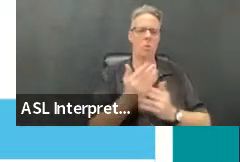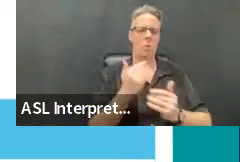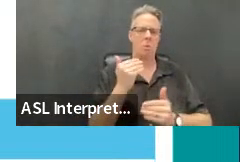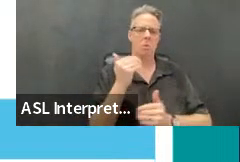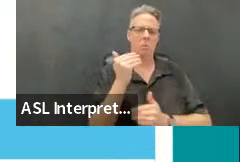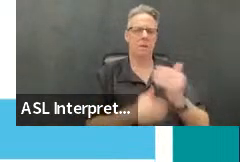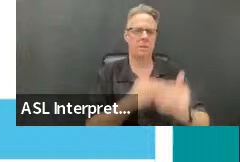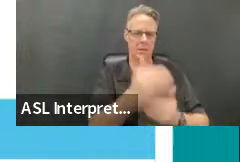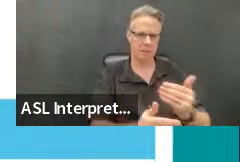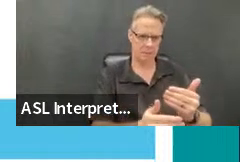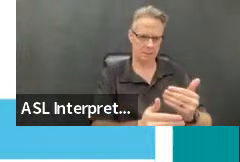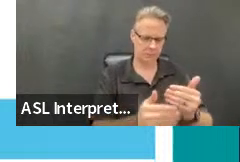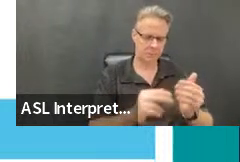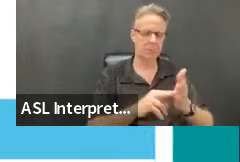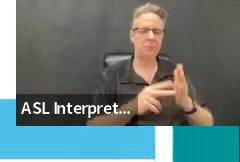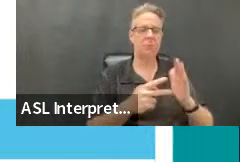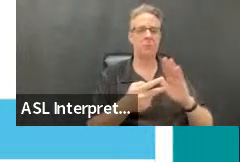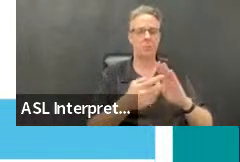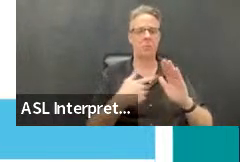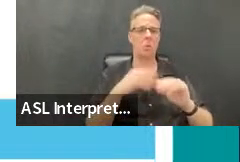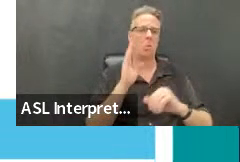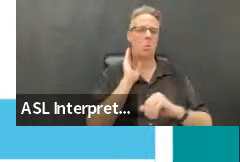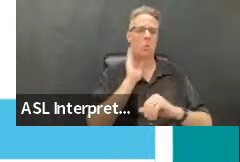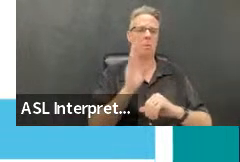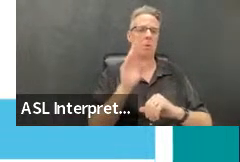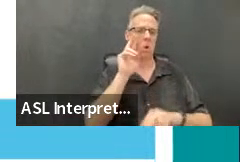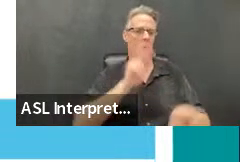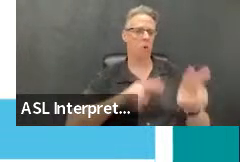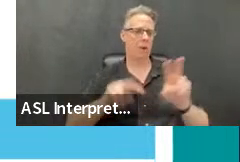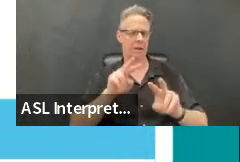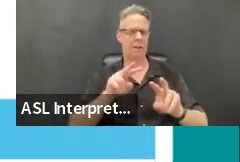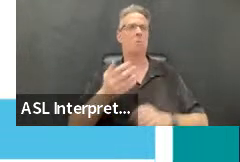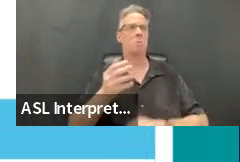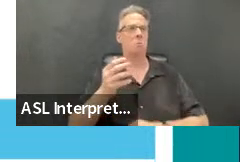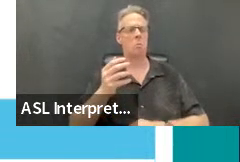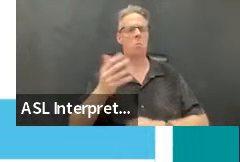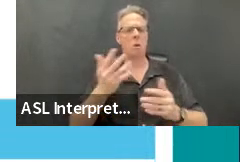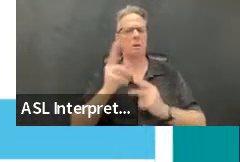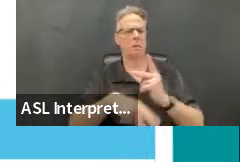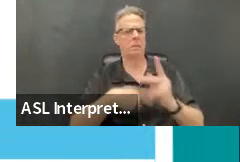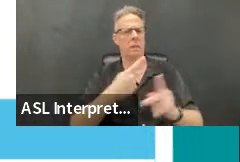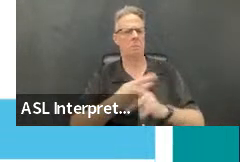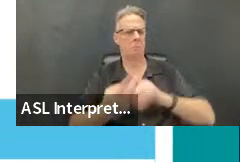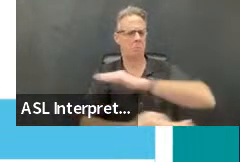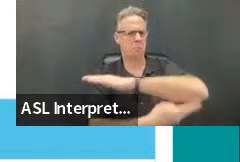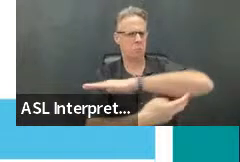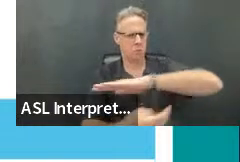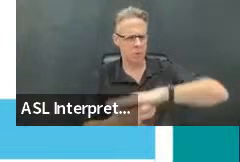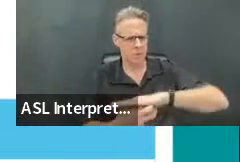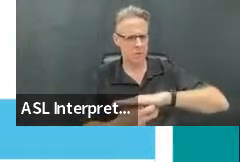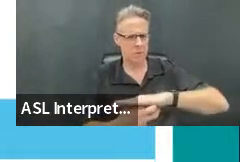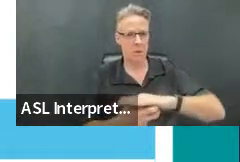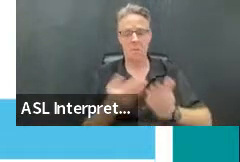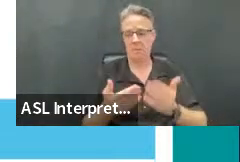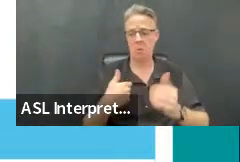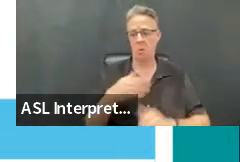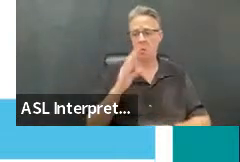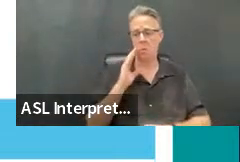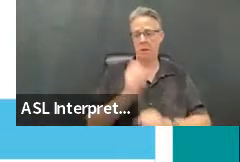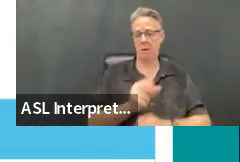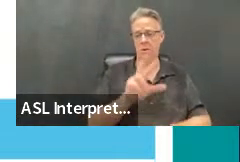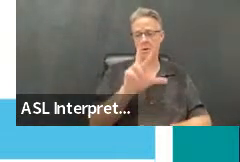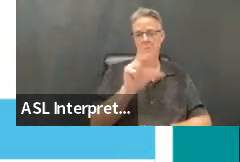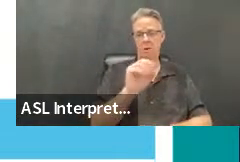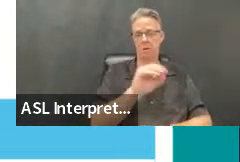process. So we will be looking at, okay, what type of bridge, and we may get to